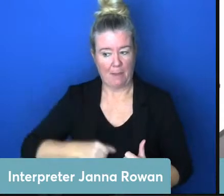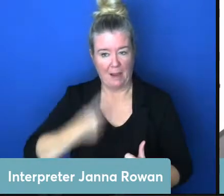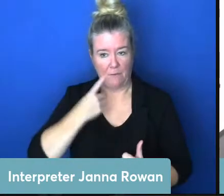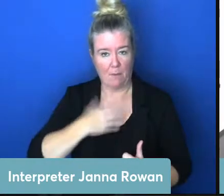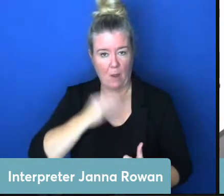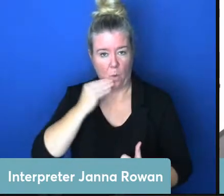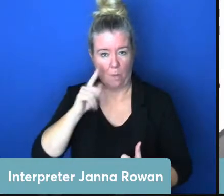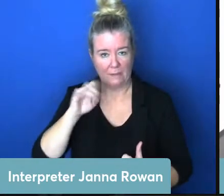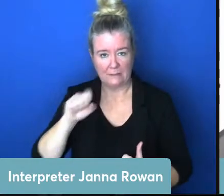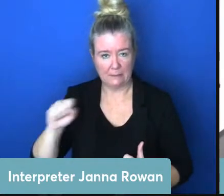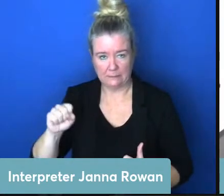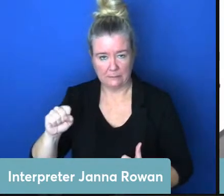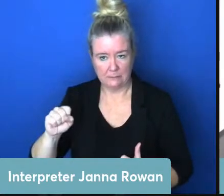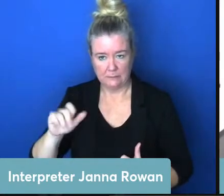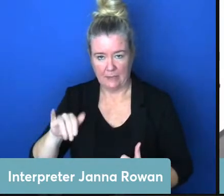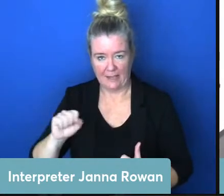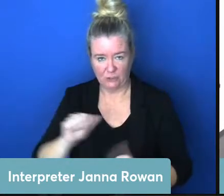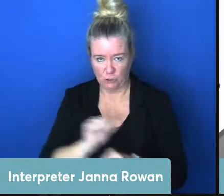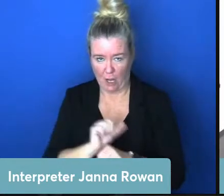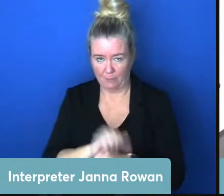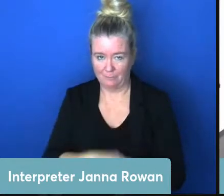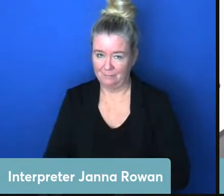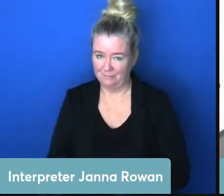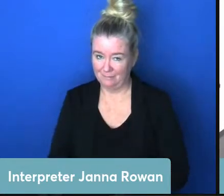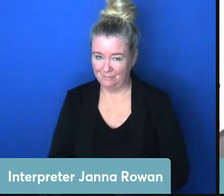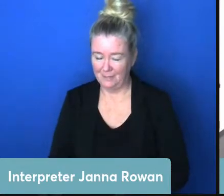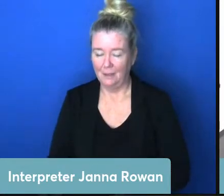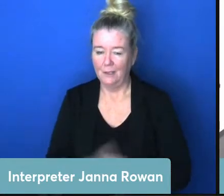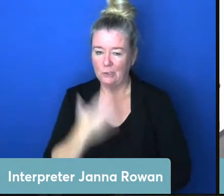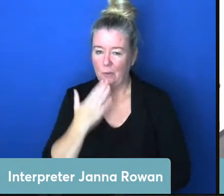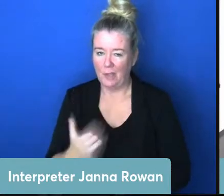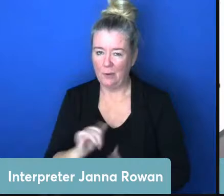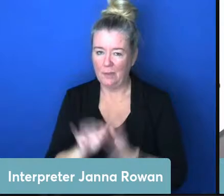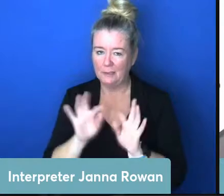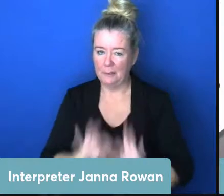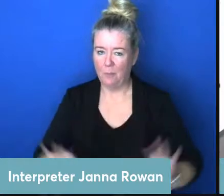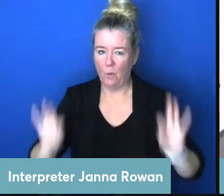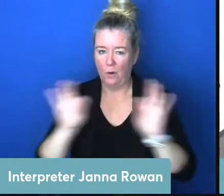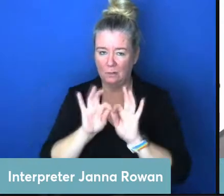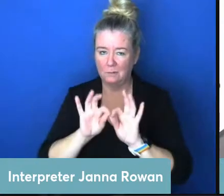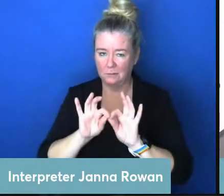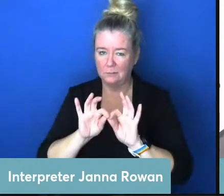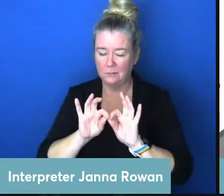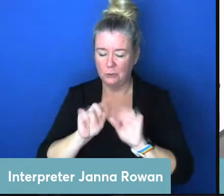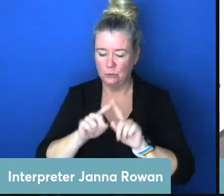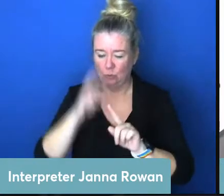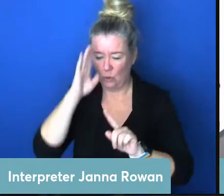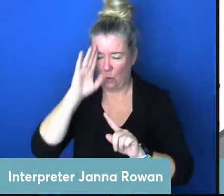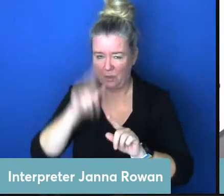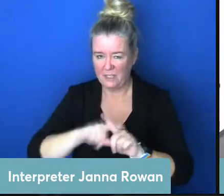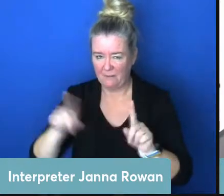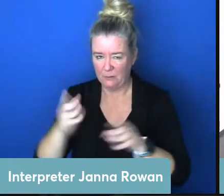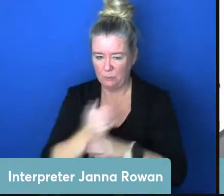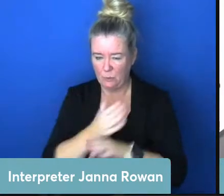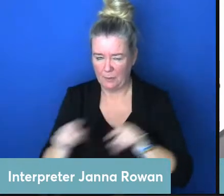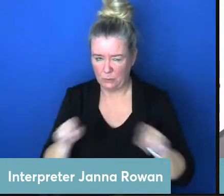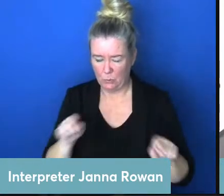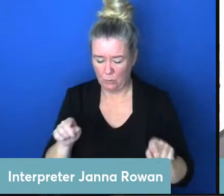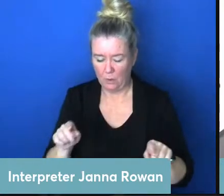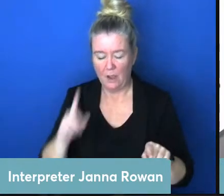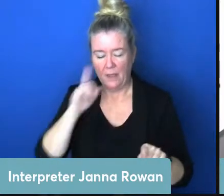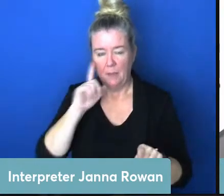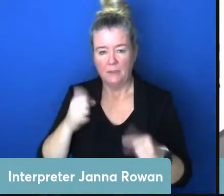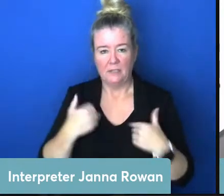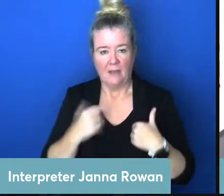homelessness as a job. So thank you. That's an important distinction. I think that there needs to be real